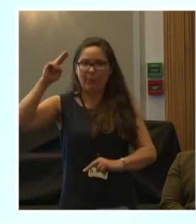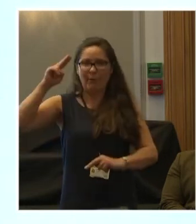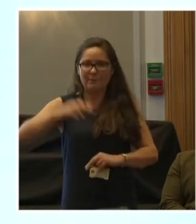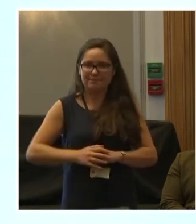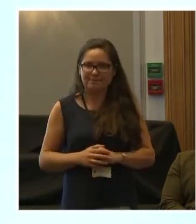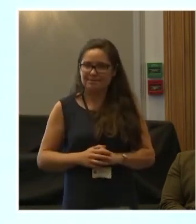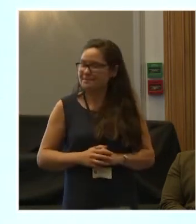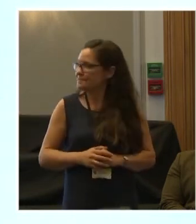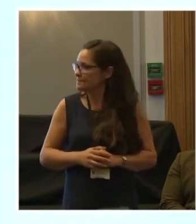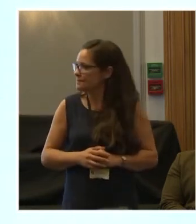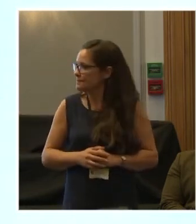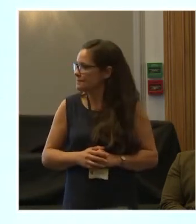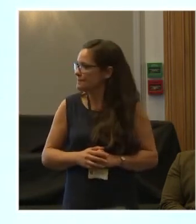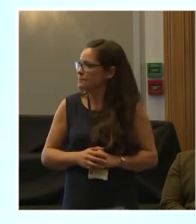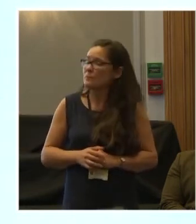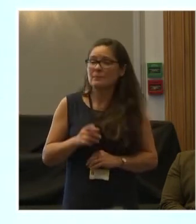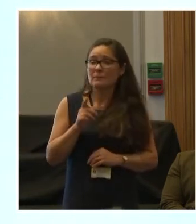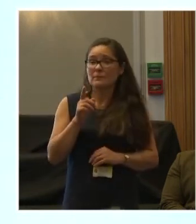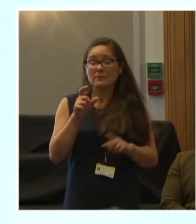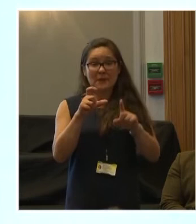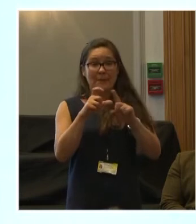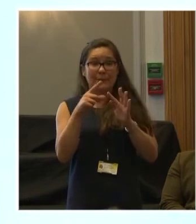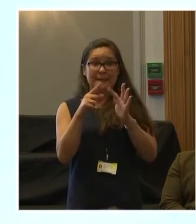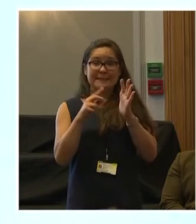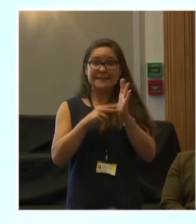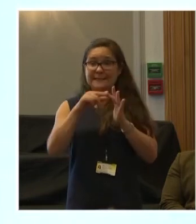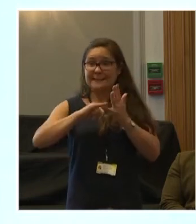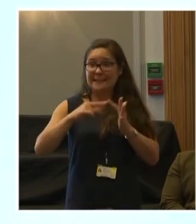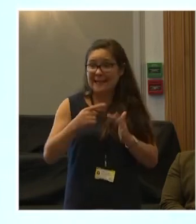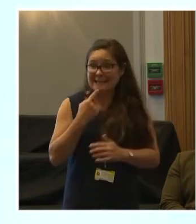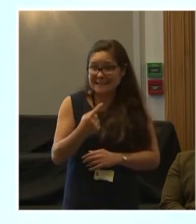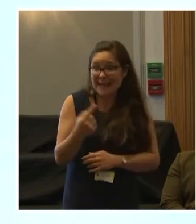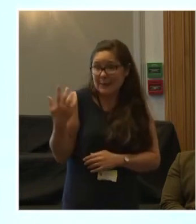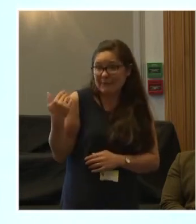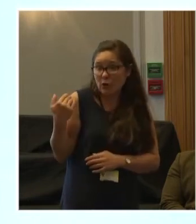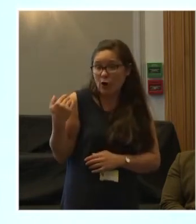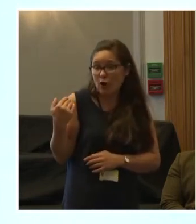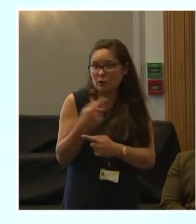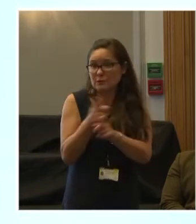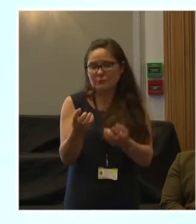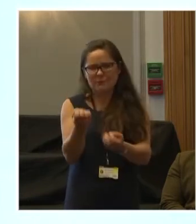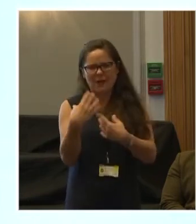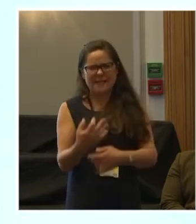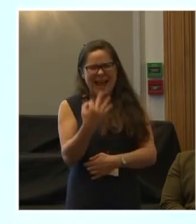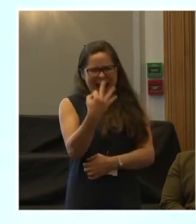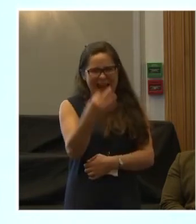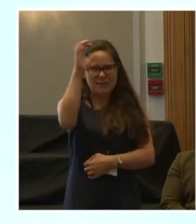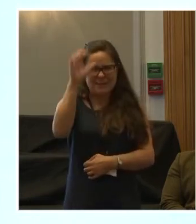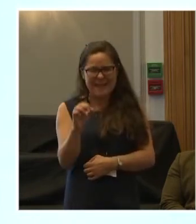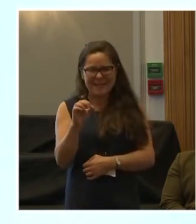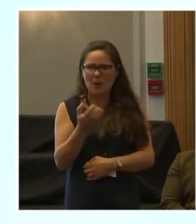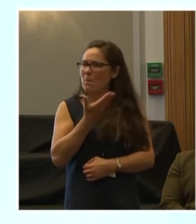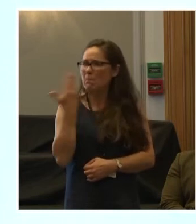direction. As Denise said in the previous session, only 8% of you said that you'd experienced no emotional